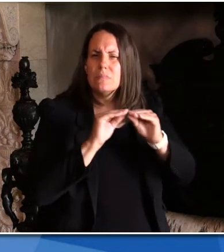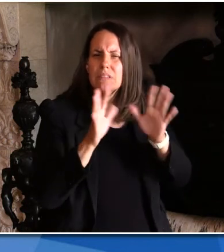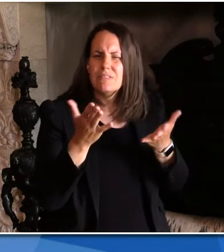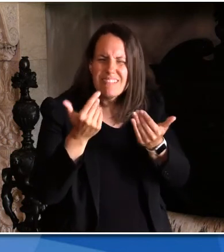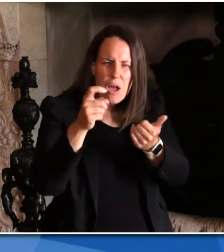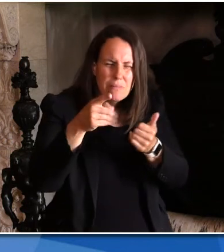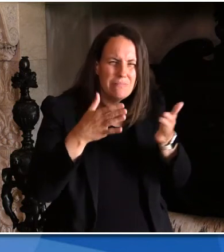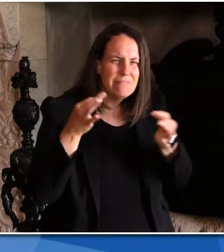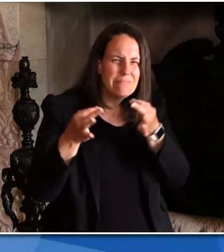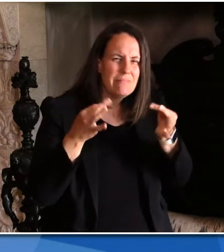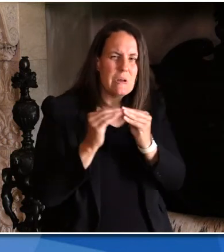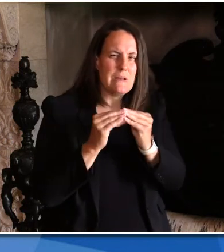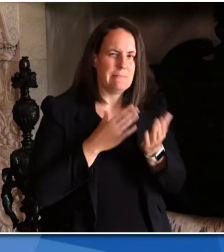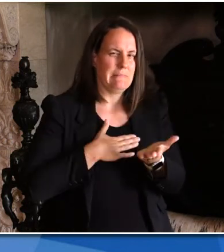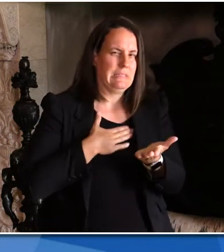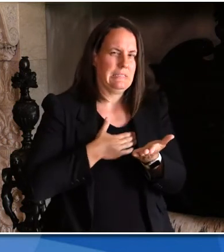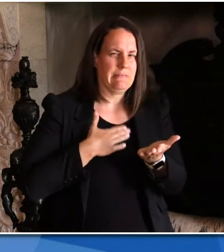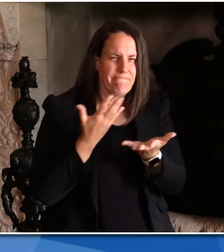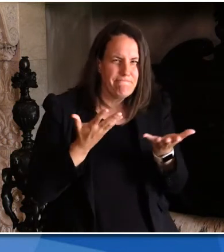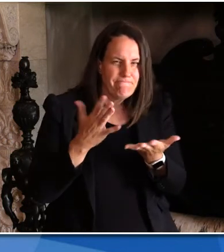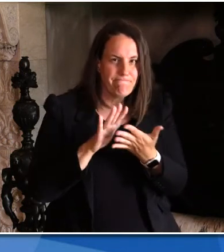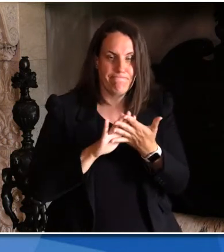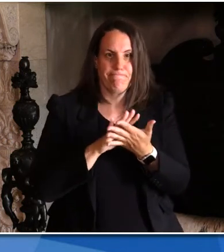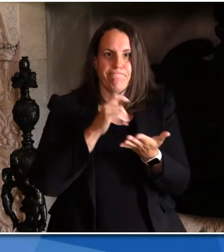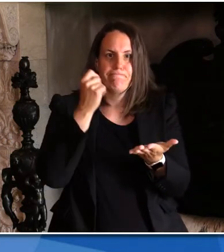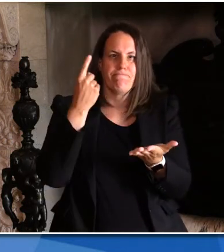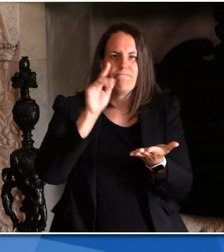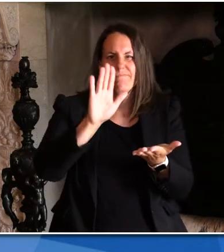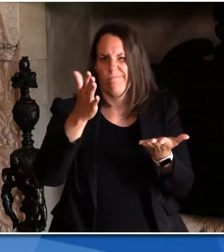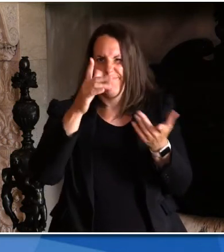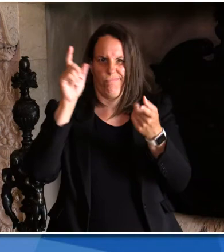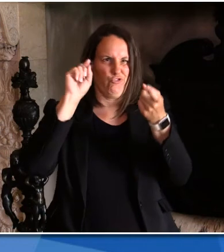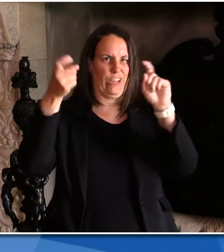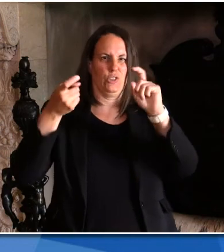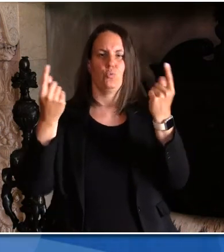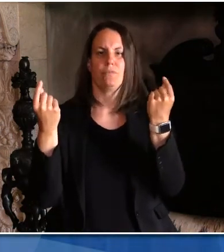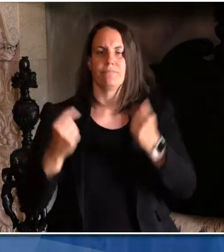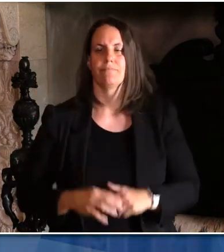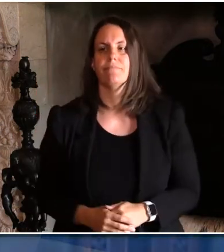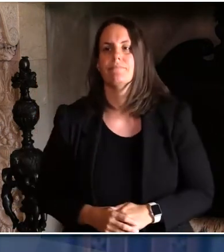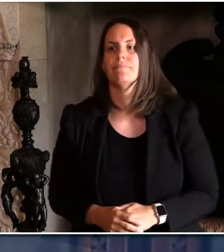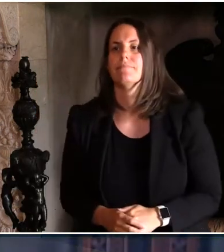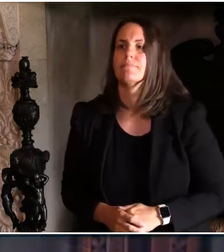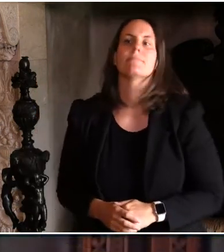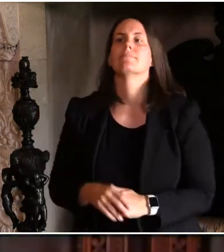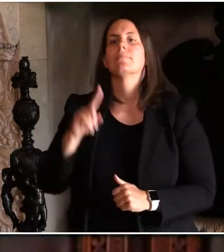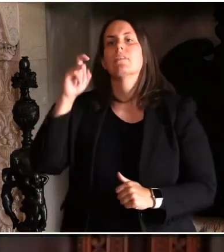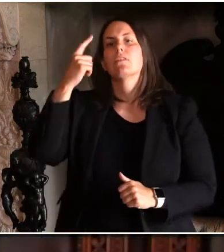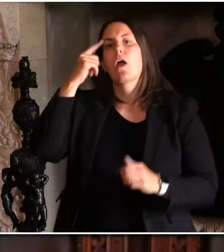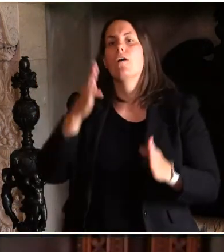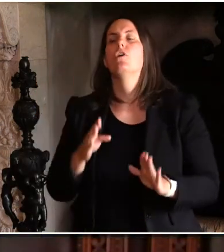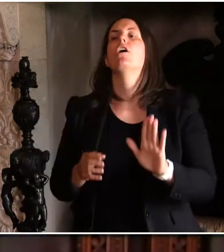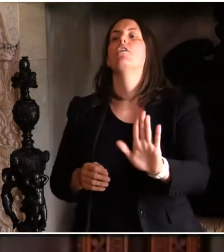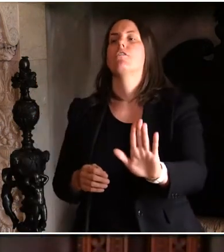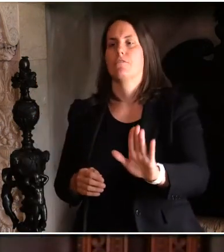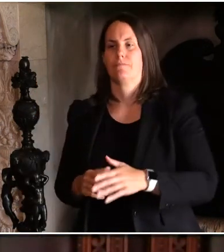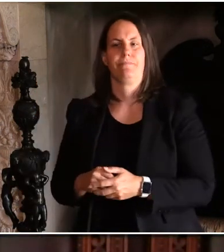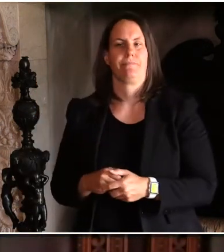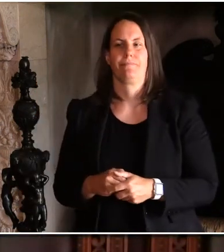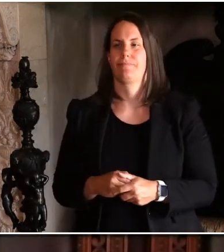when he took office and was prevented from doing so. Yeah, and that's something I was just briefly on